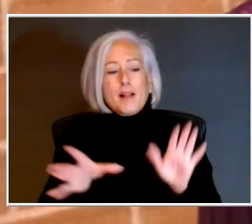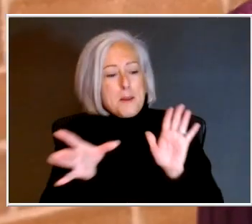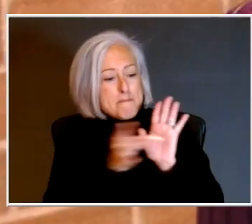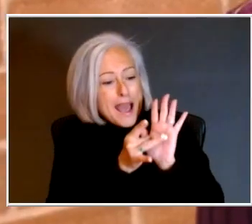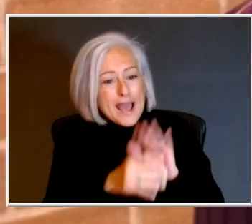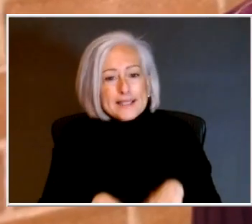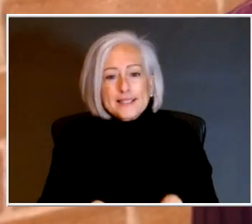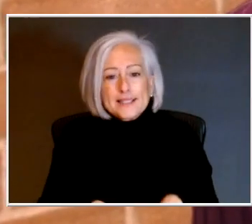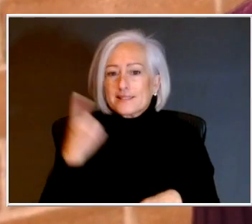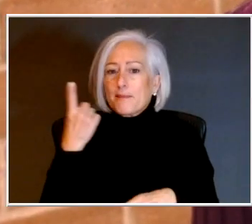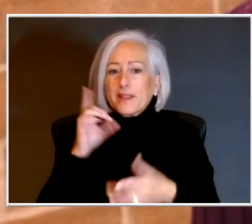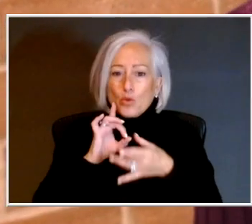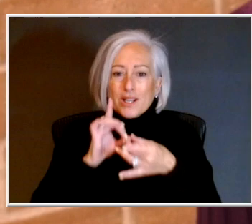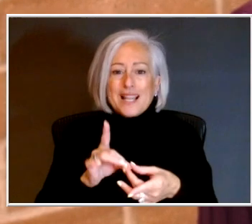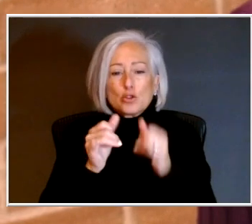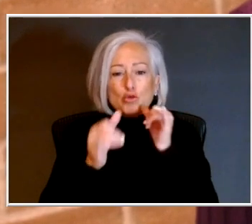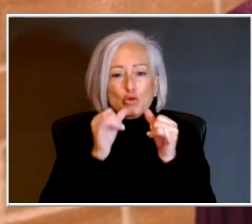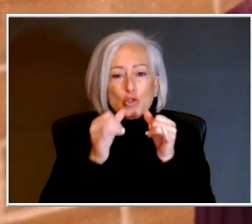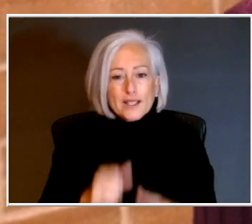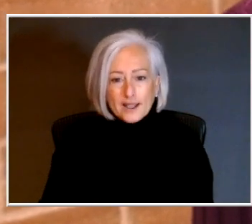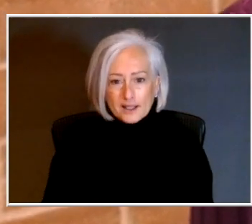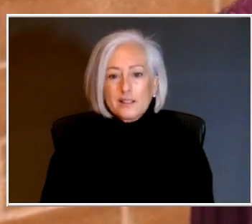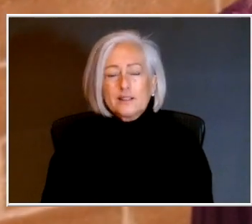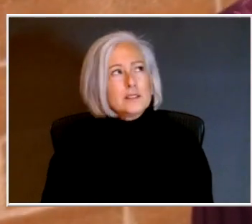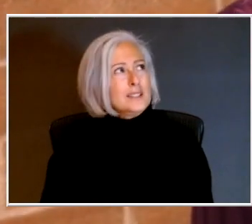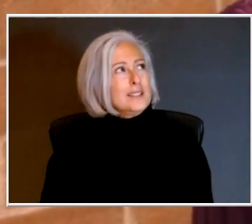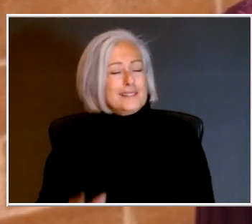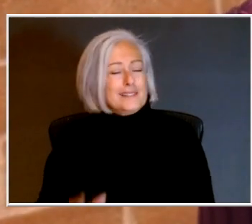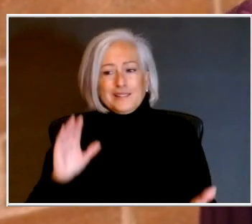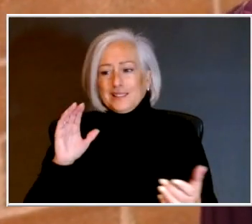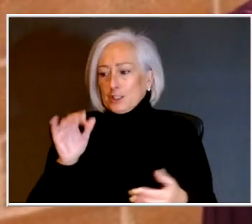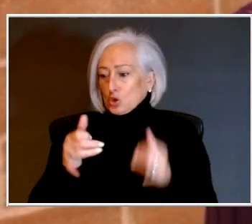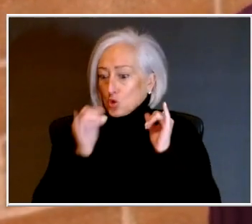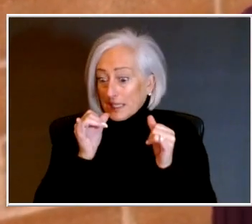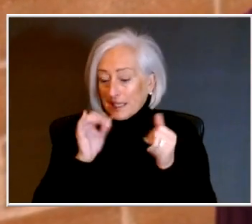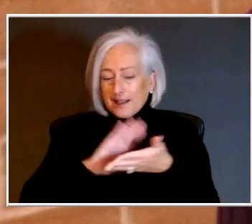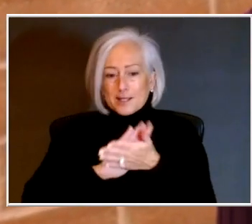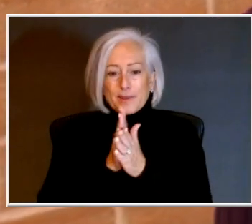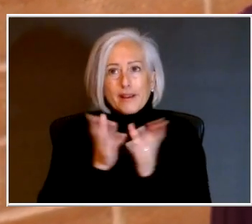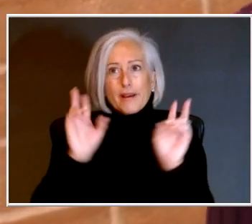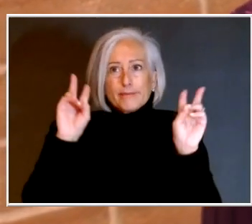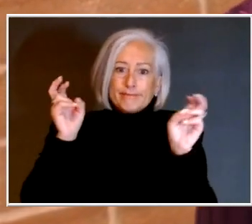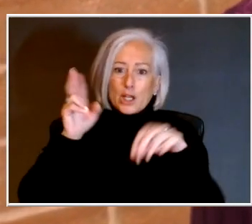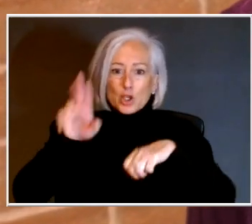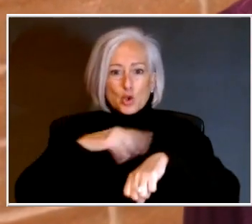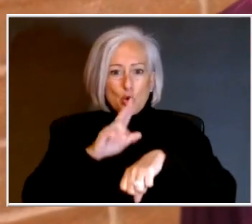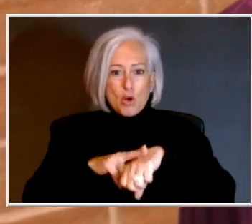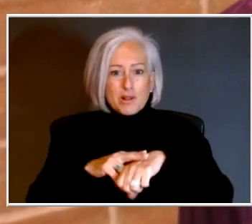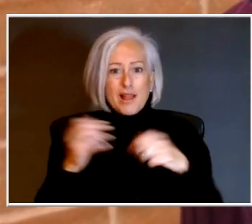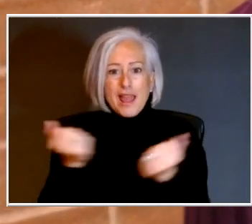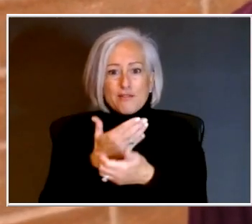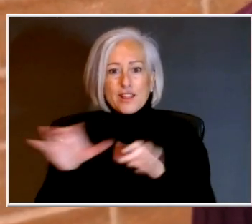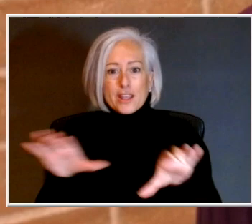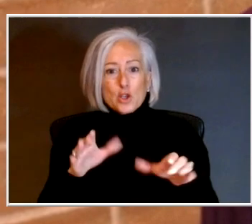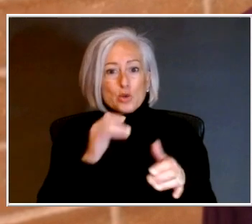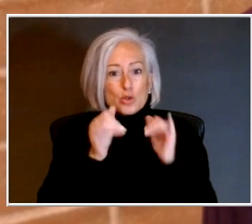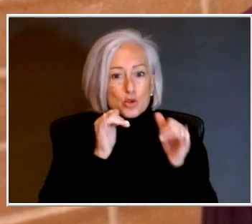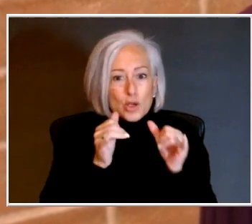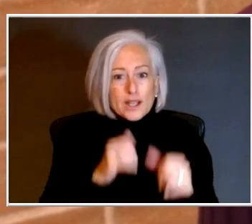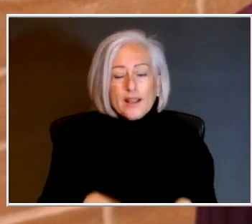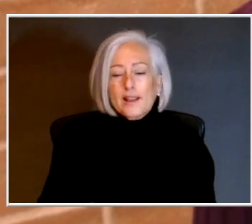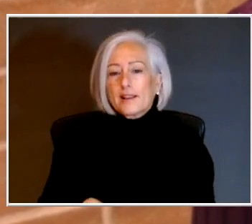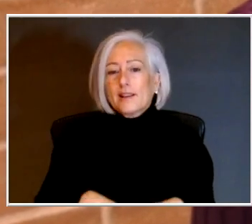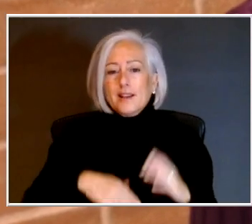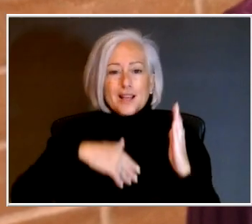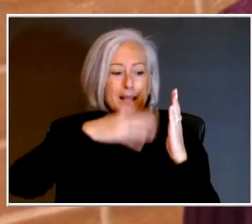drinking. I definitely think it's become so normalized drinking. There's everything you do is drinking, the paint and sip, you know what I'm